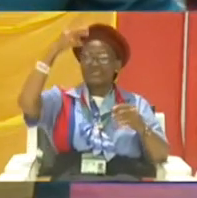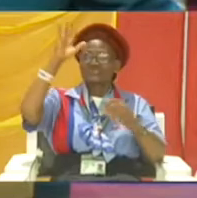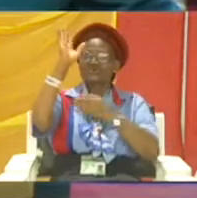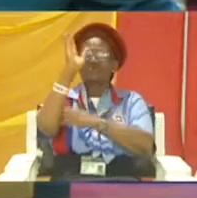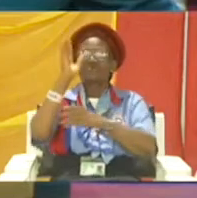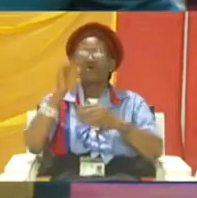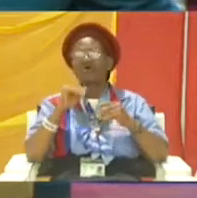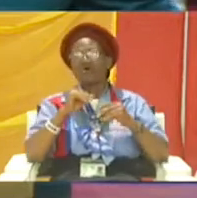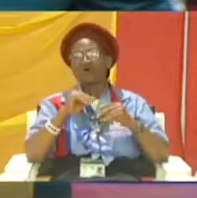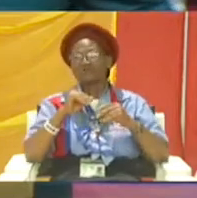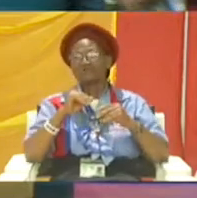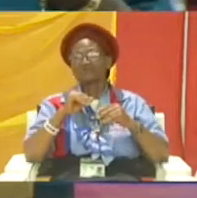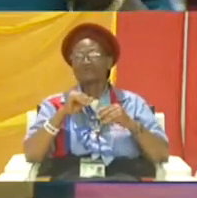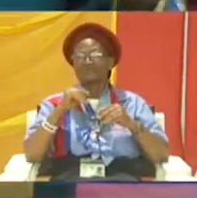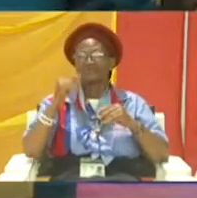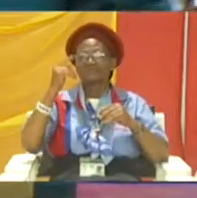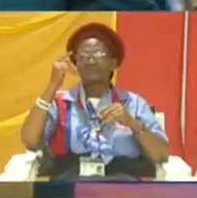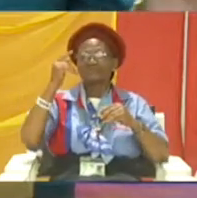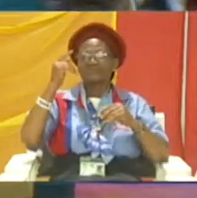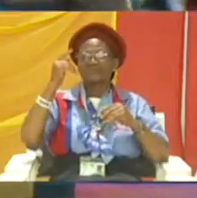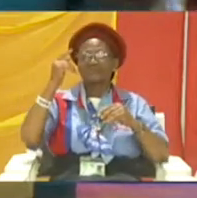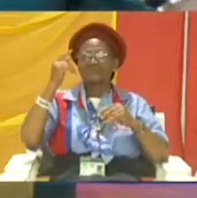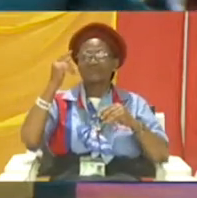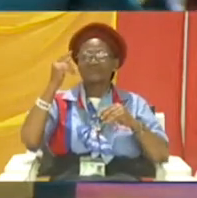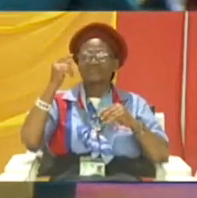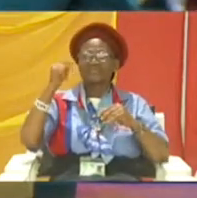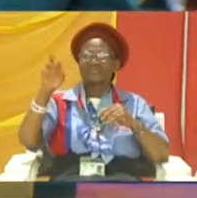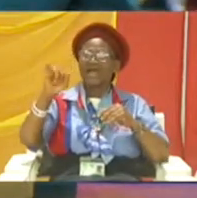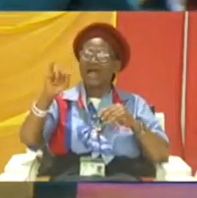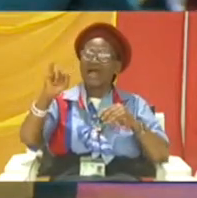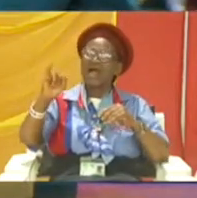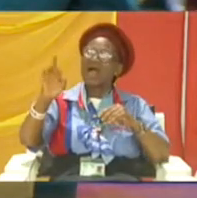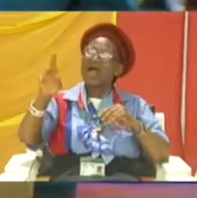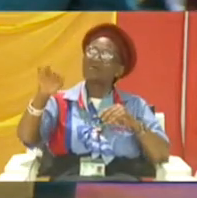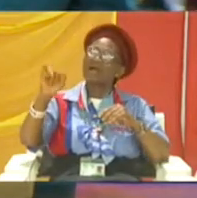the ribs that were missing are back.